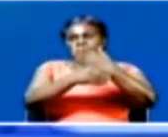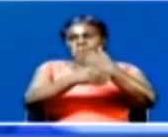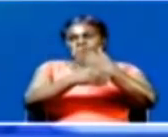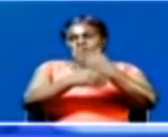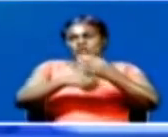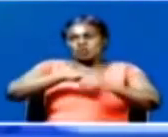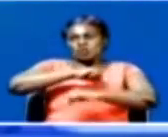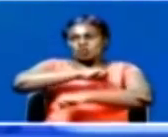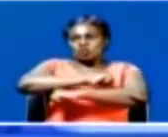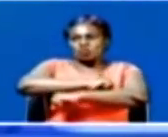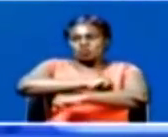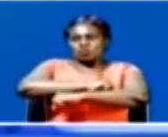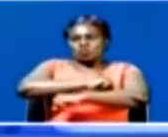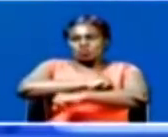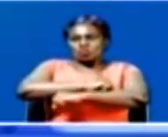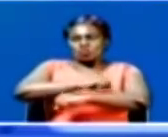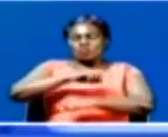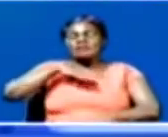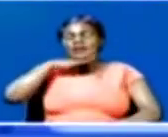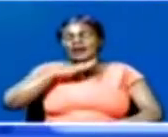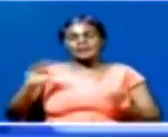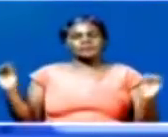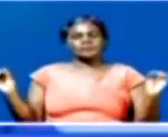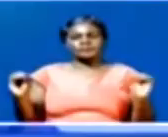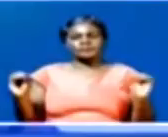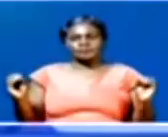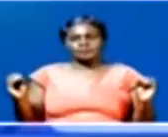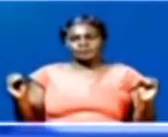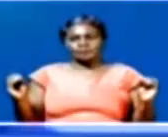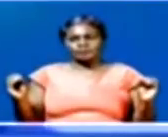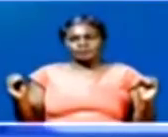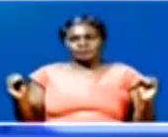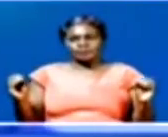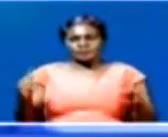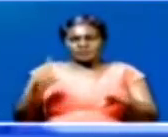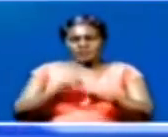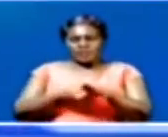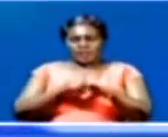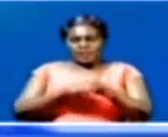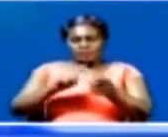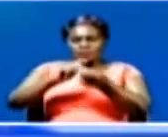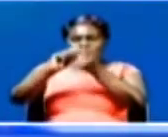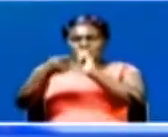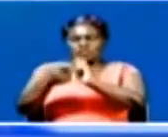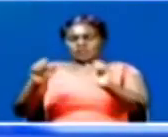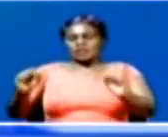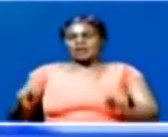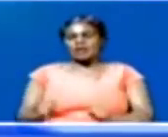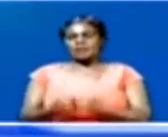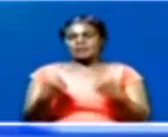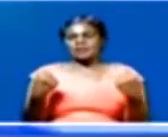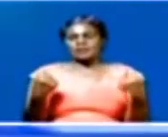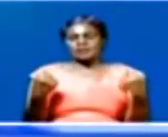is schools that don't need to die when the point of transition comes.